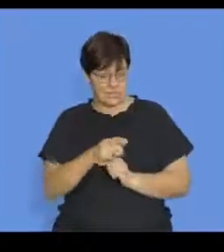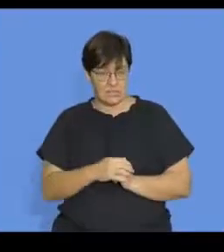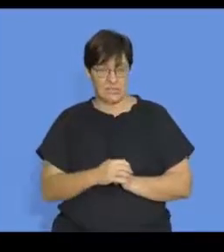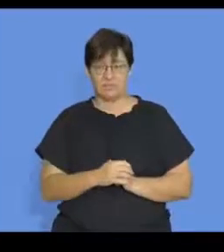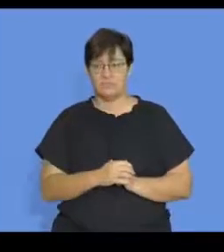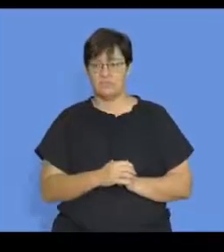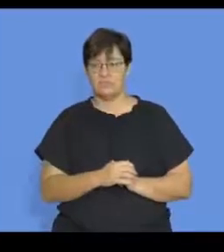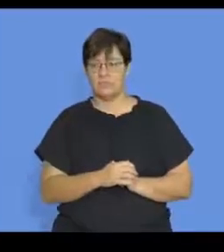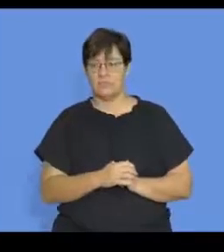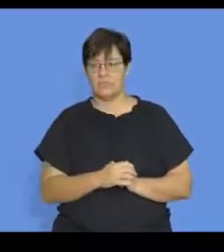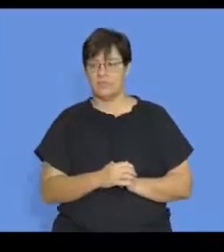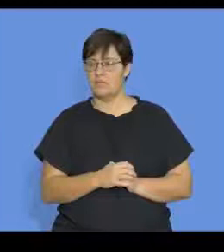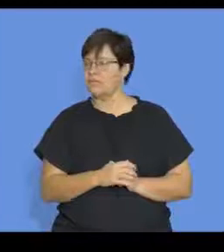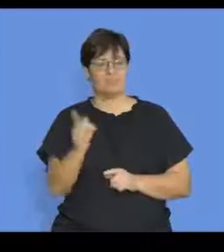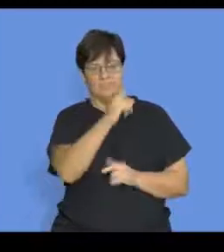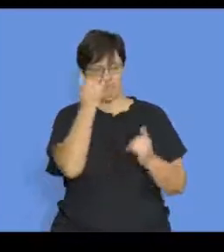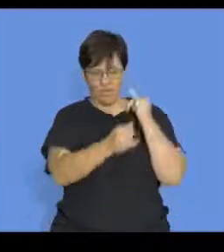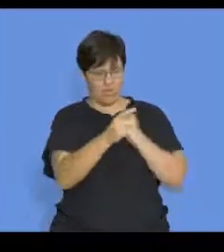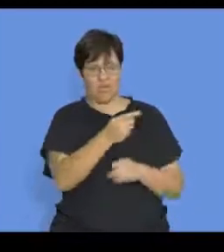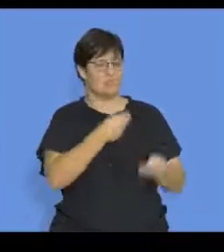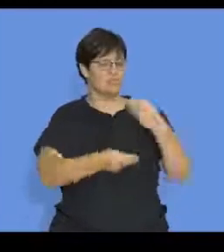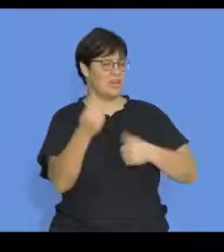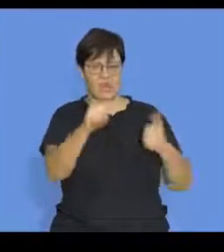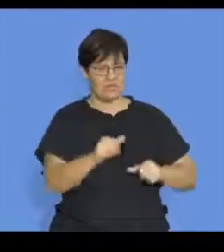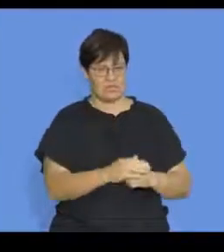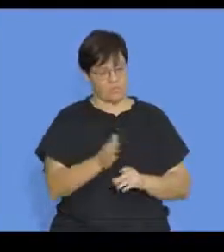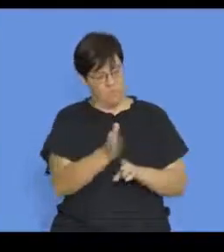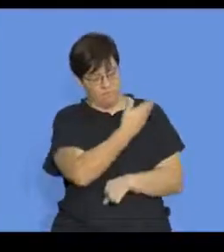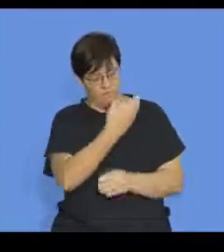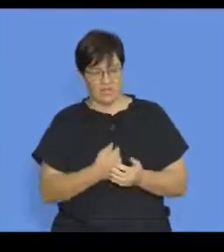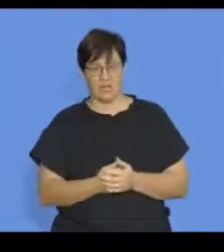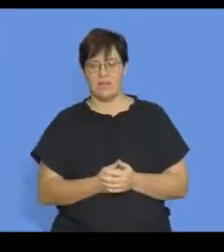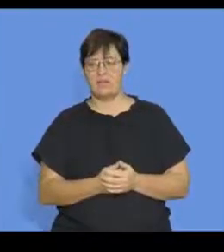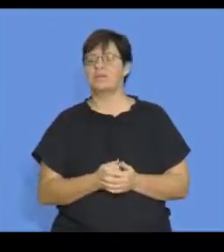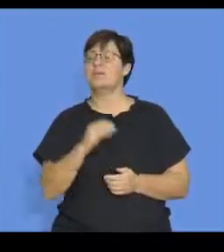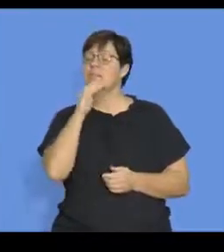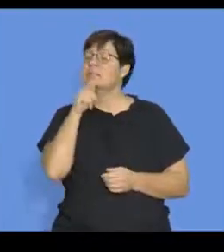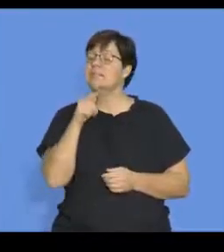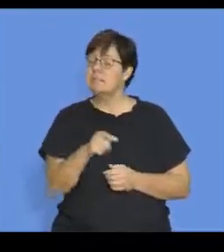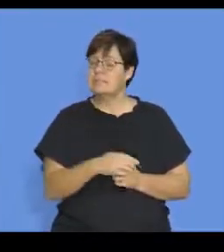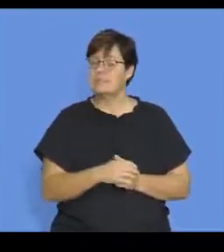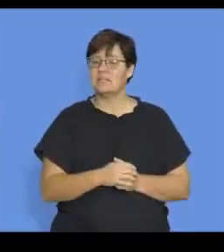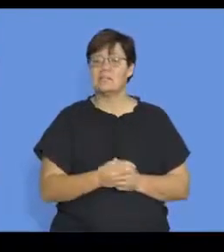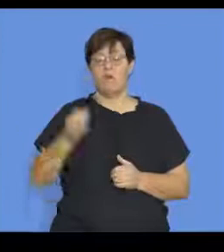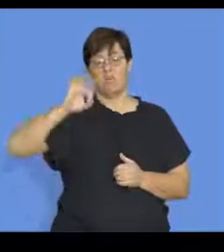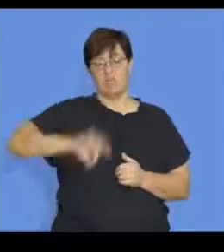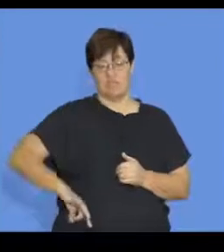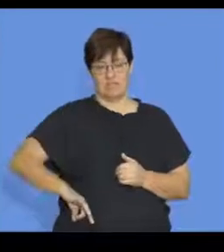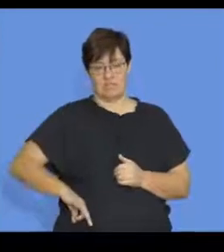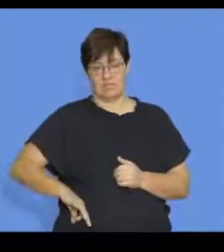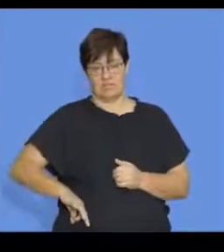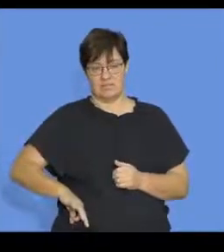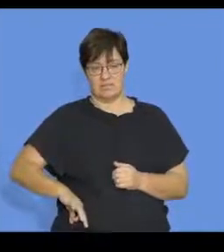this, so there's an error here, it's not the trading account, so I'm just going to cross that out. It's obviously the